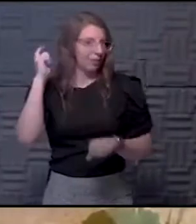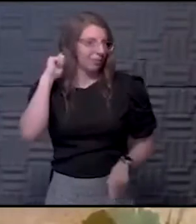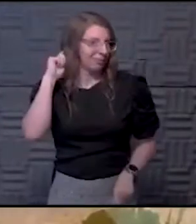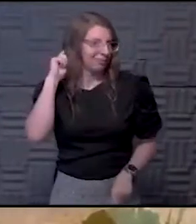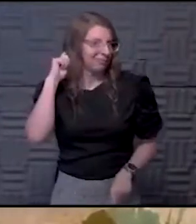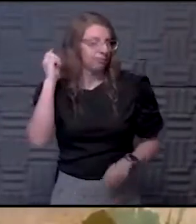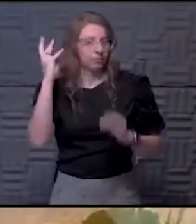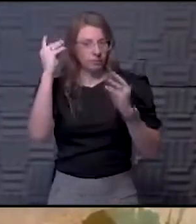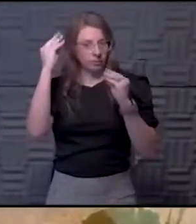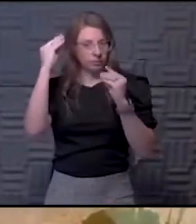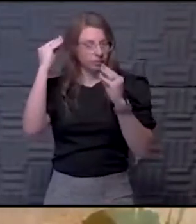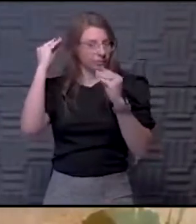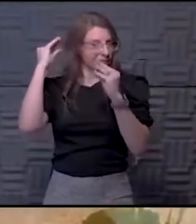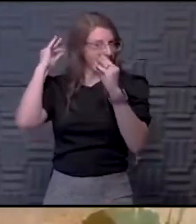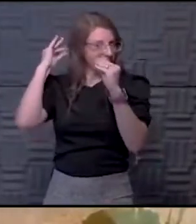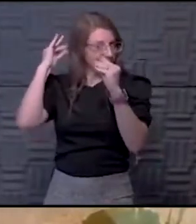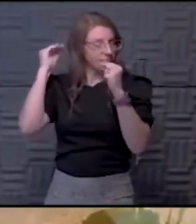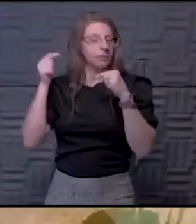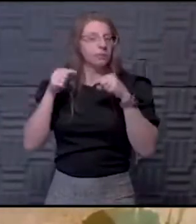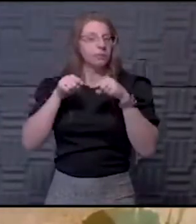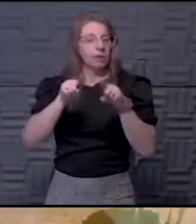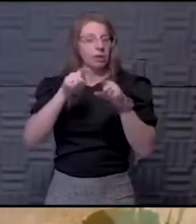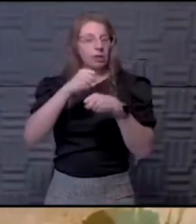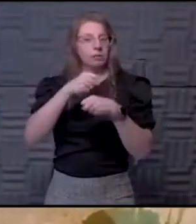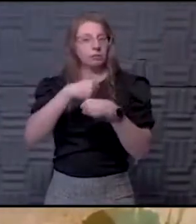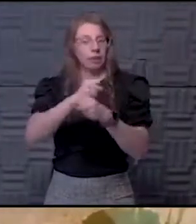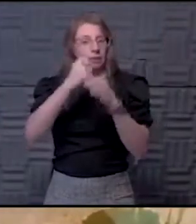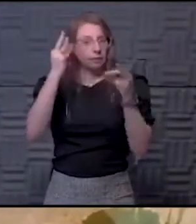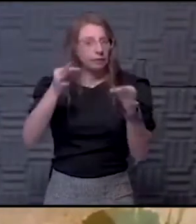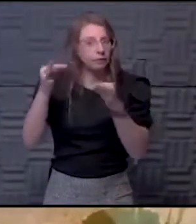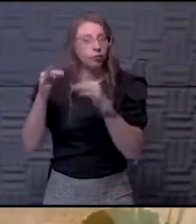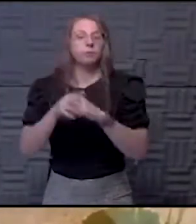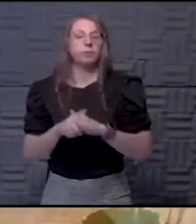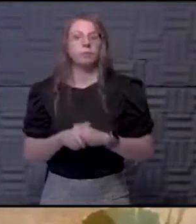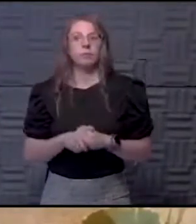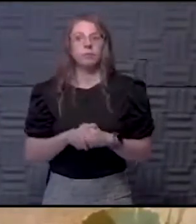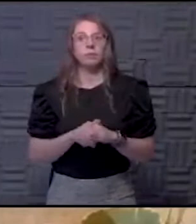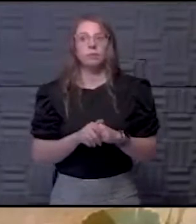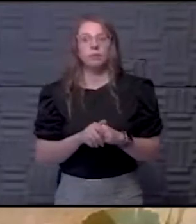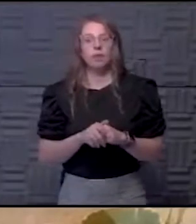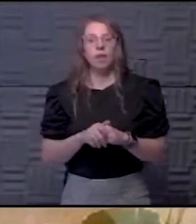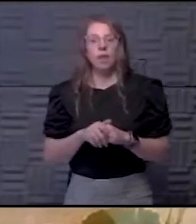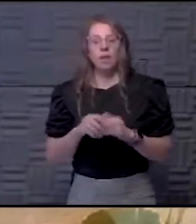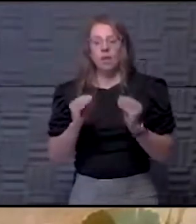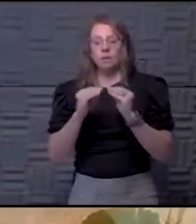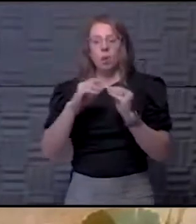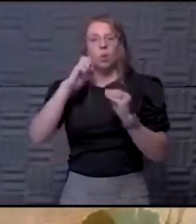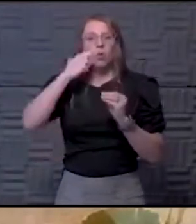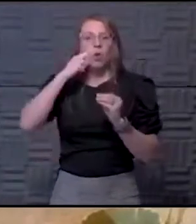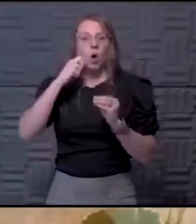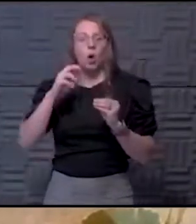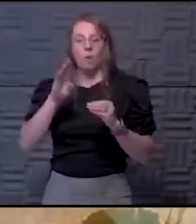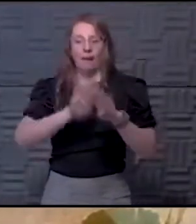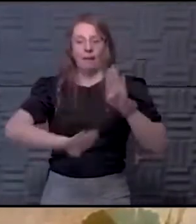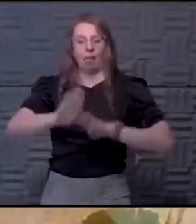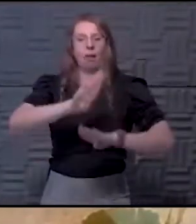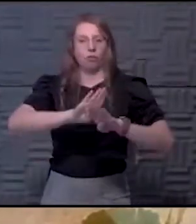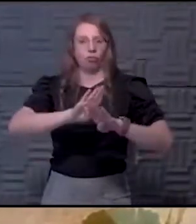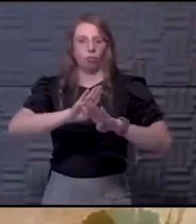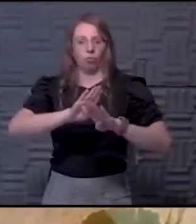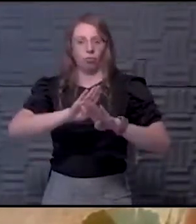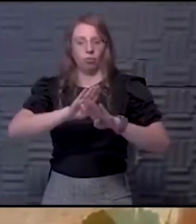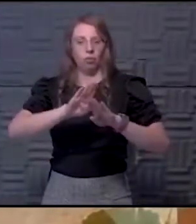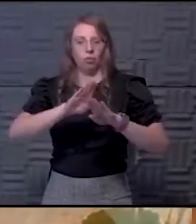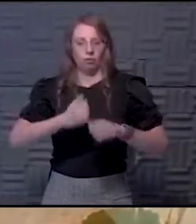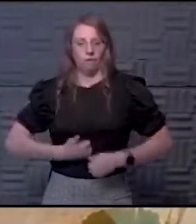our minds as we decision make. And part of that is a very kind of neurobiological survival-based mechanism, right?